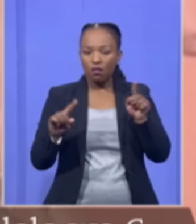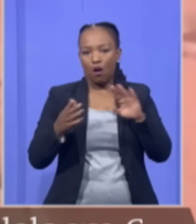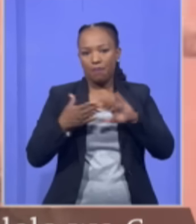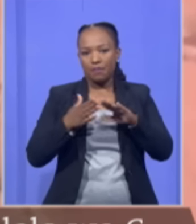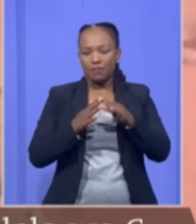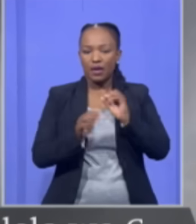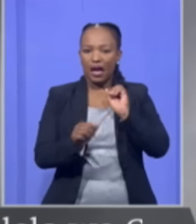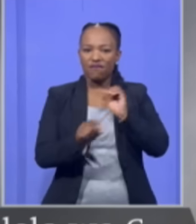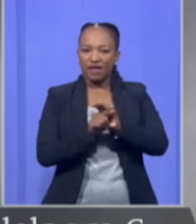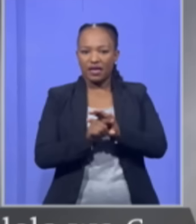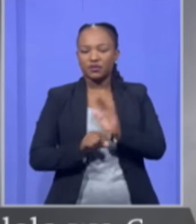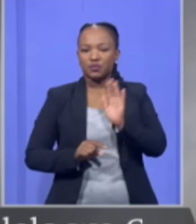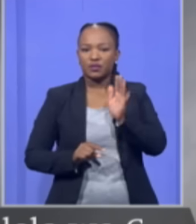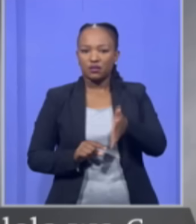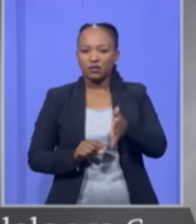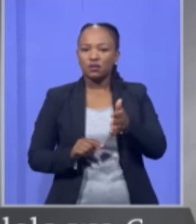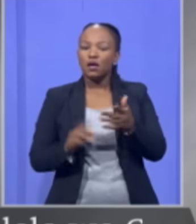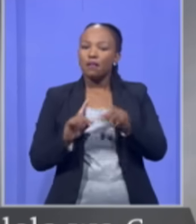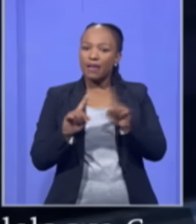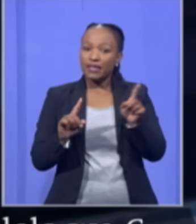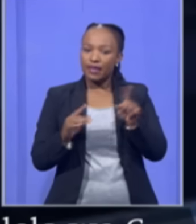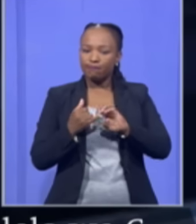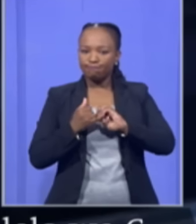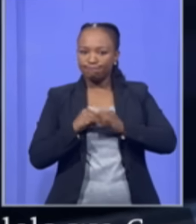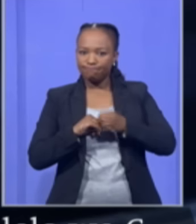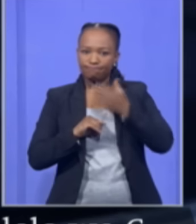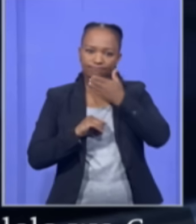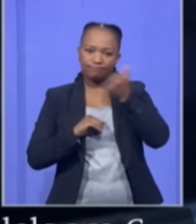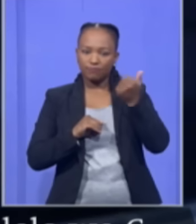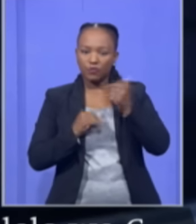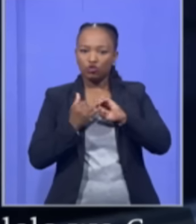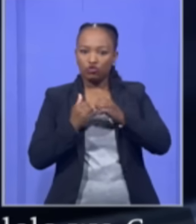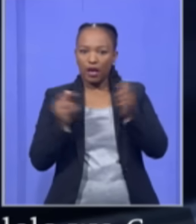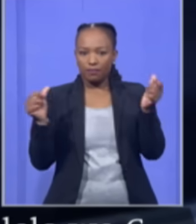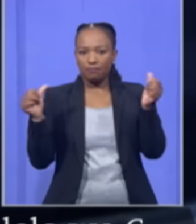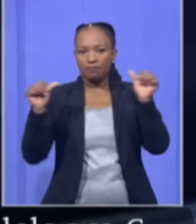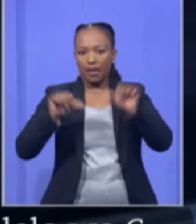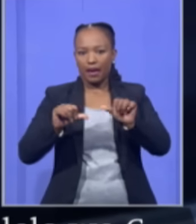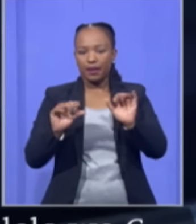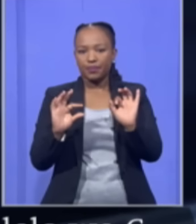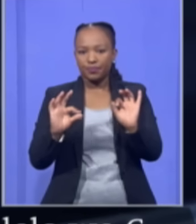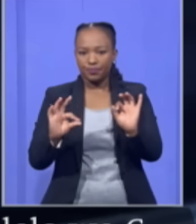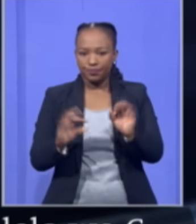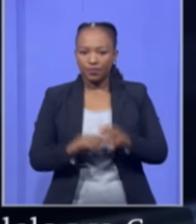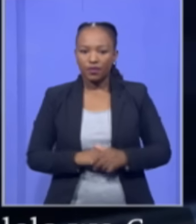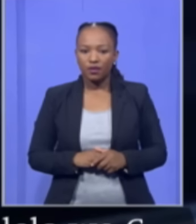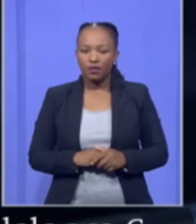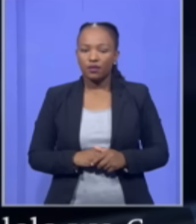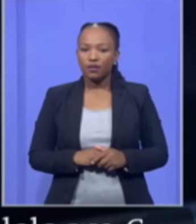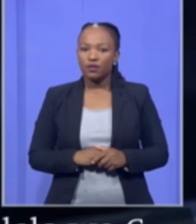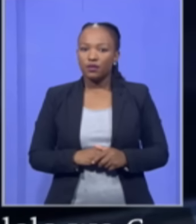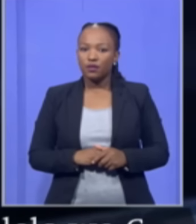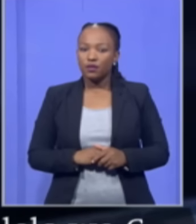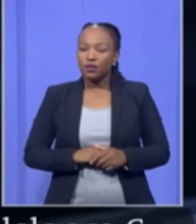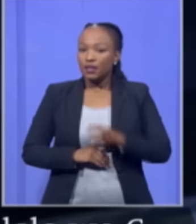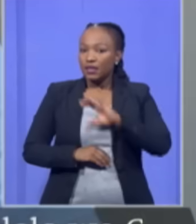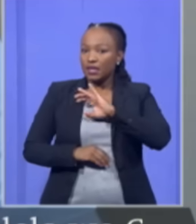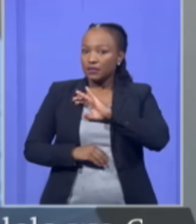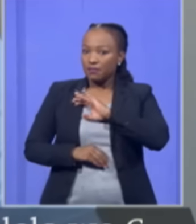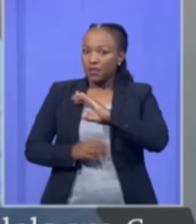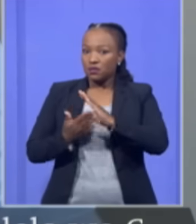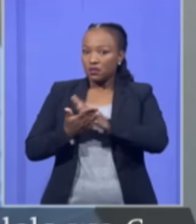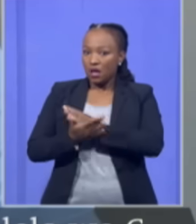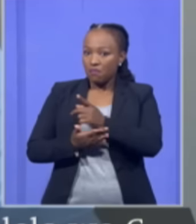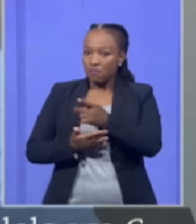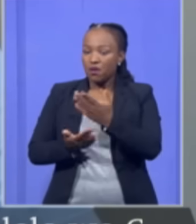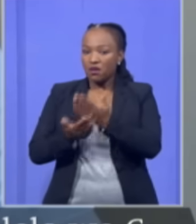ona. Empa ba leka ka hohle hohle ho kgotlisetsa maemo setlwaeding. Some customers can expect to be without power for